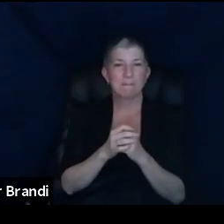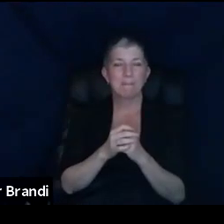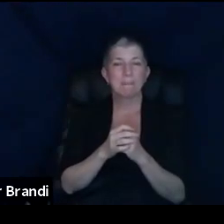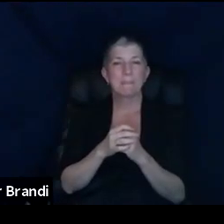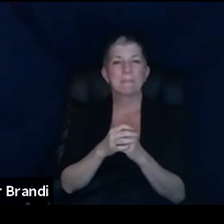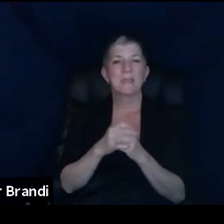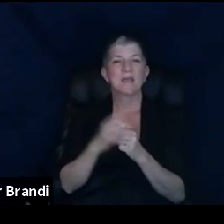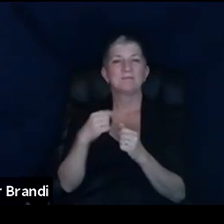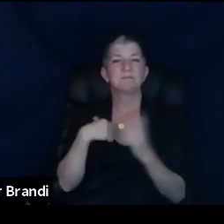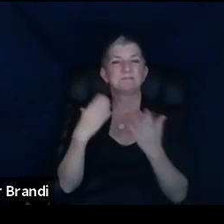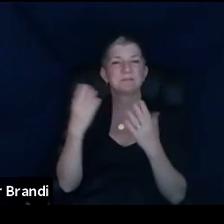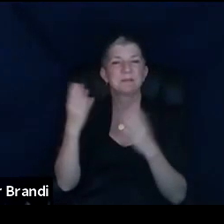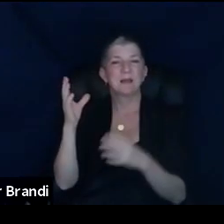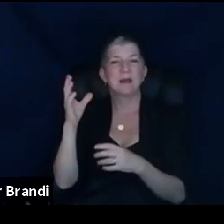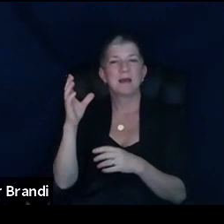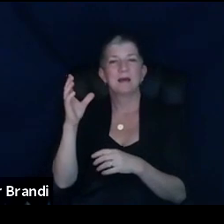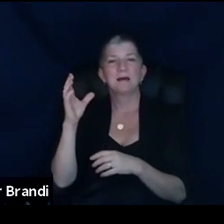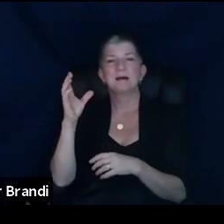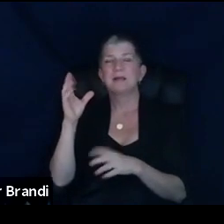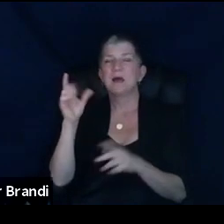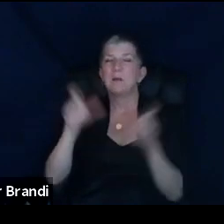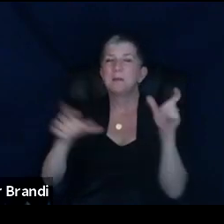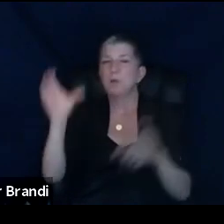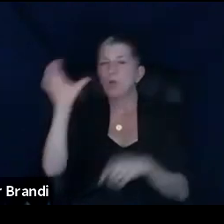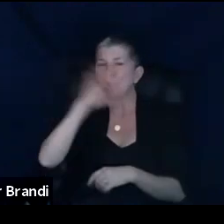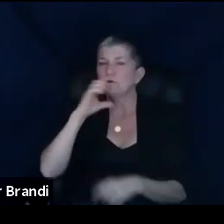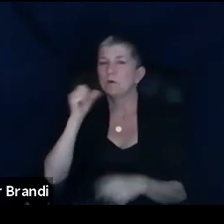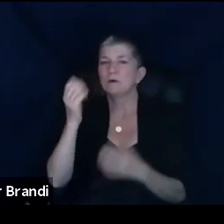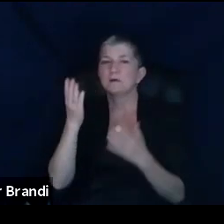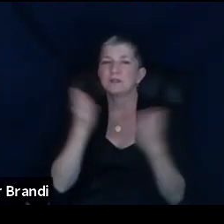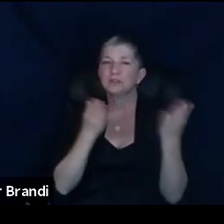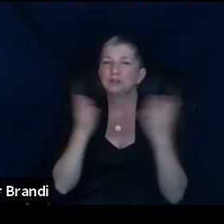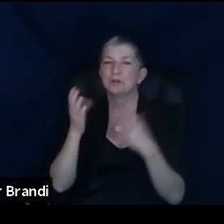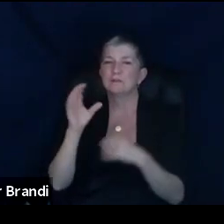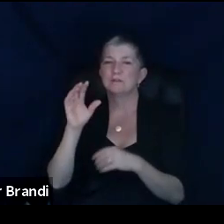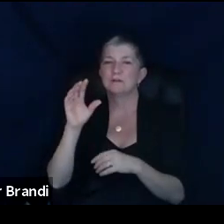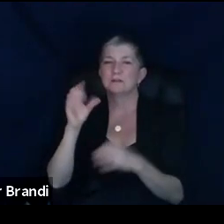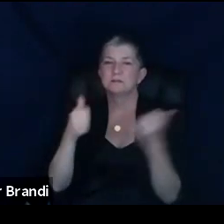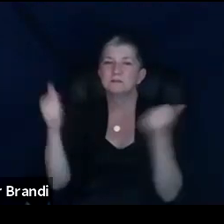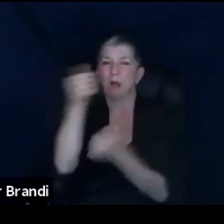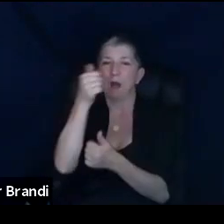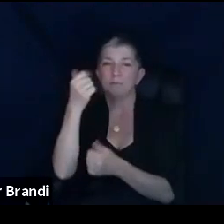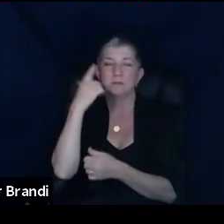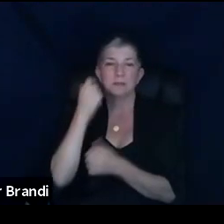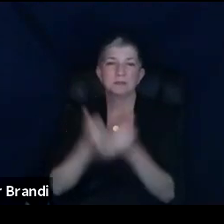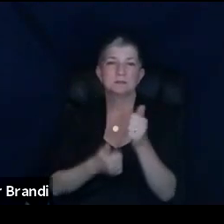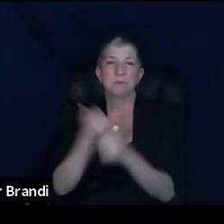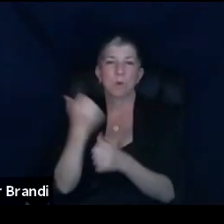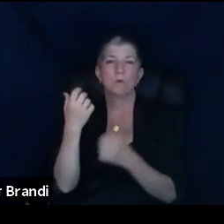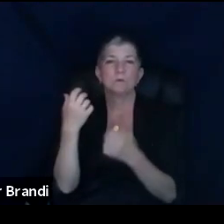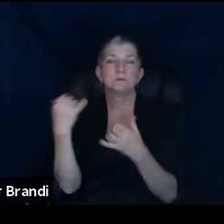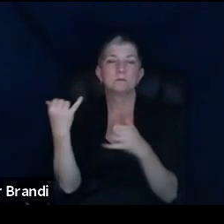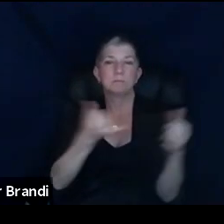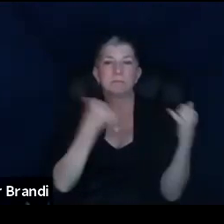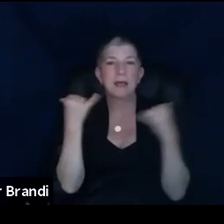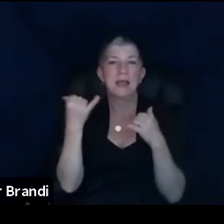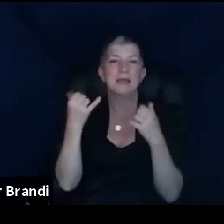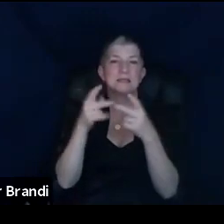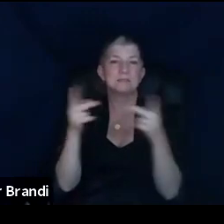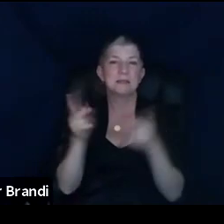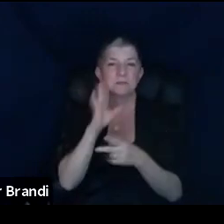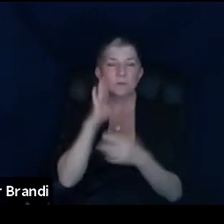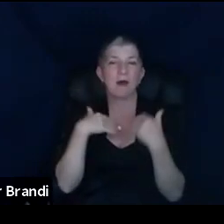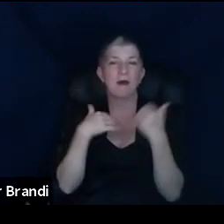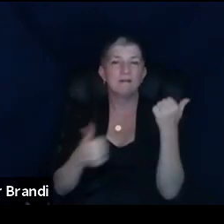recommended people look for the service tops, because most play spaces will have service tops, people that